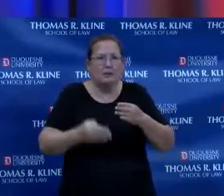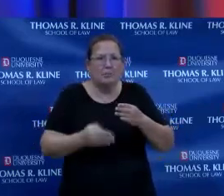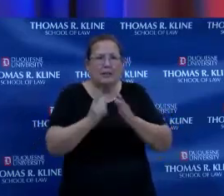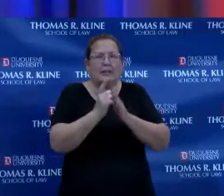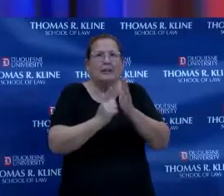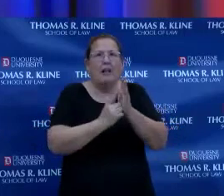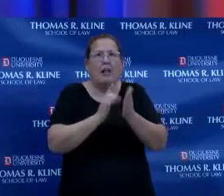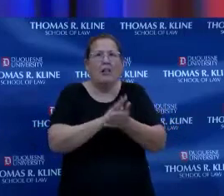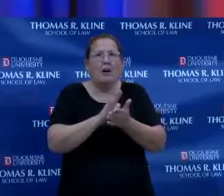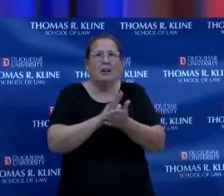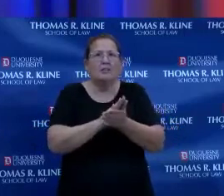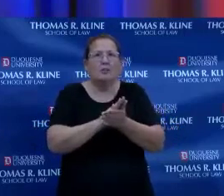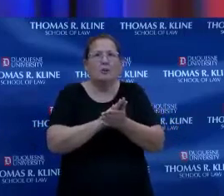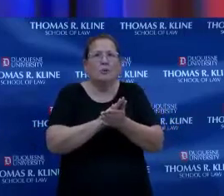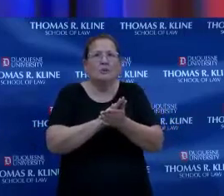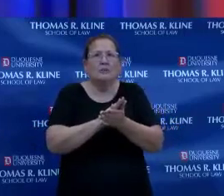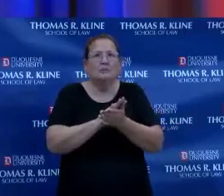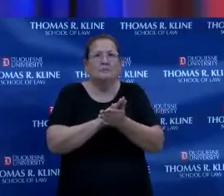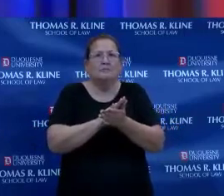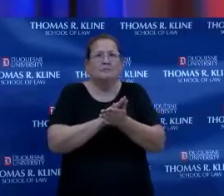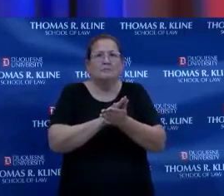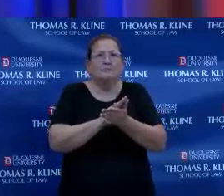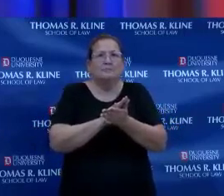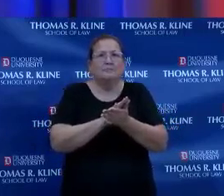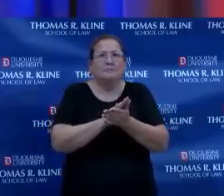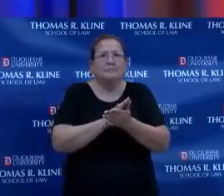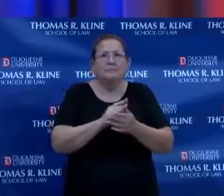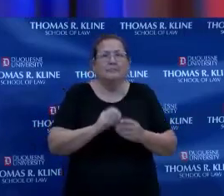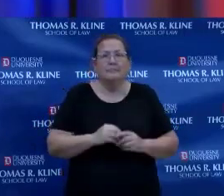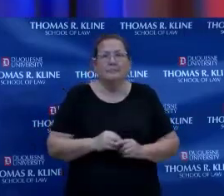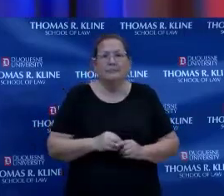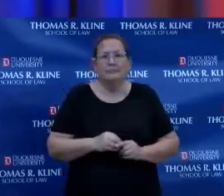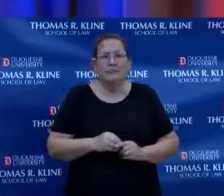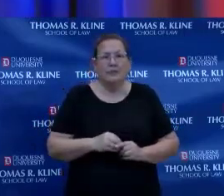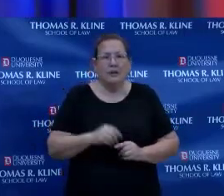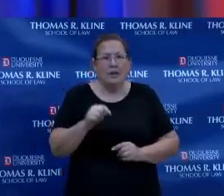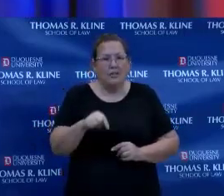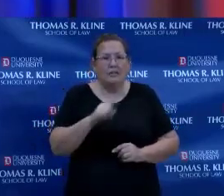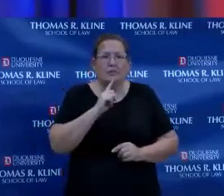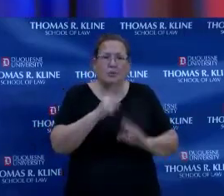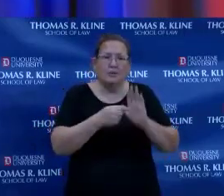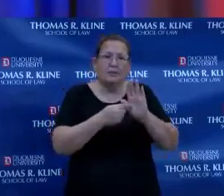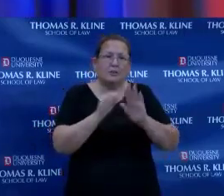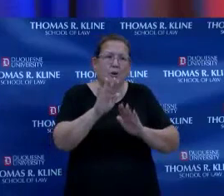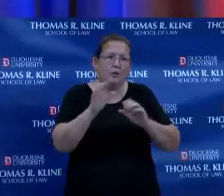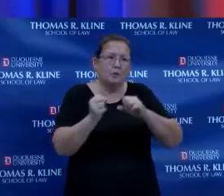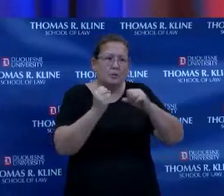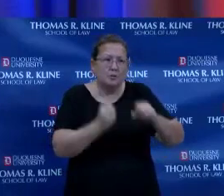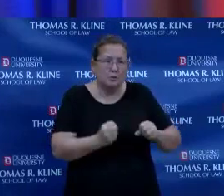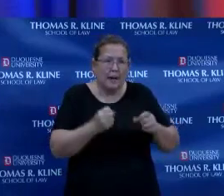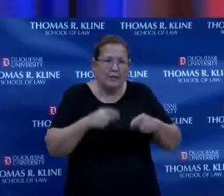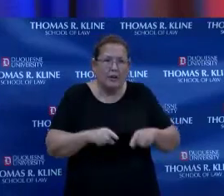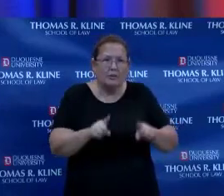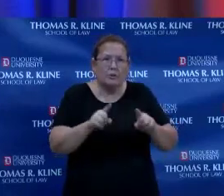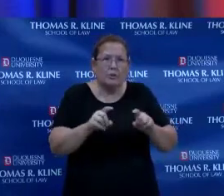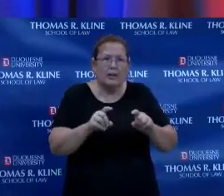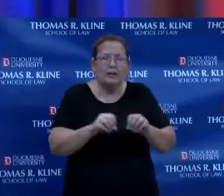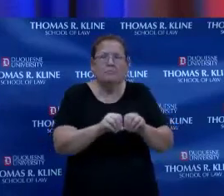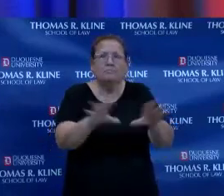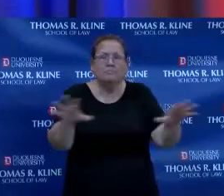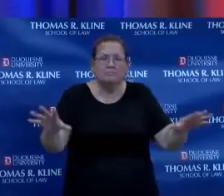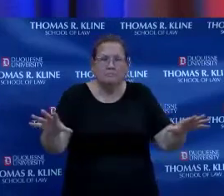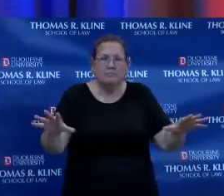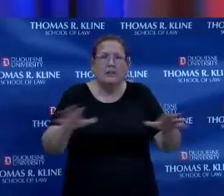lofty goal during normal times, an absolute feat of strength during a pandemic. And you